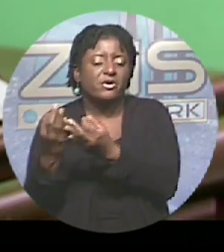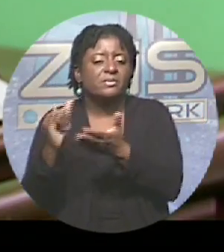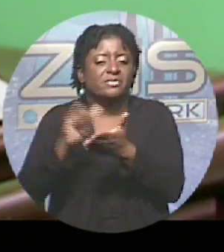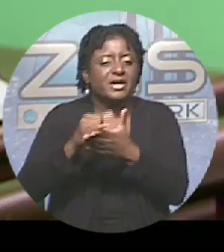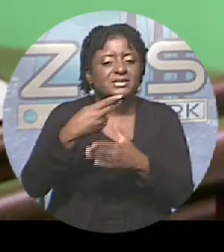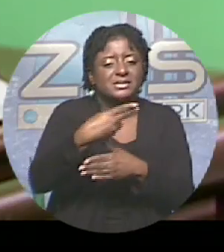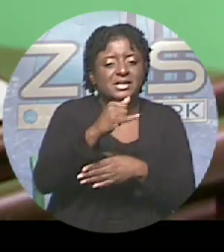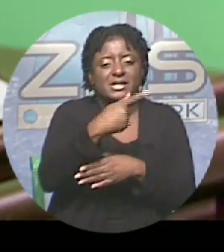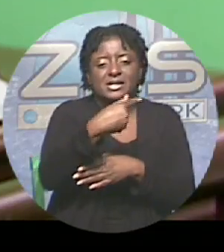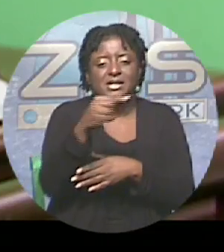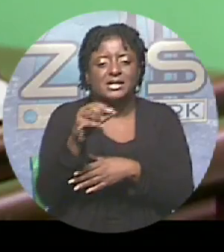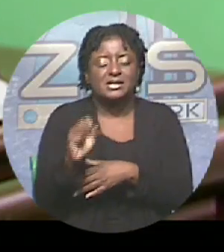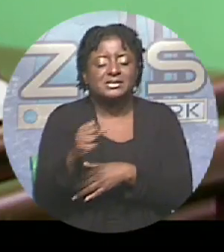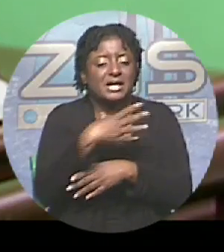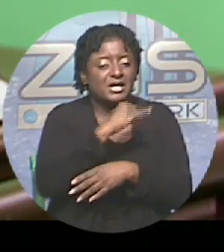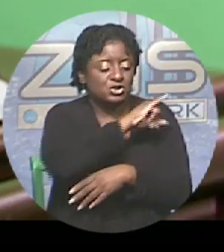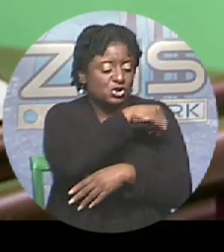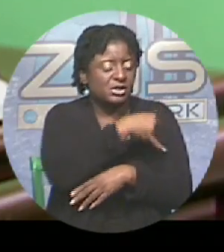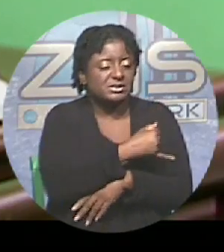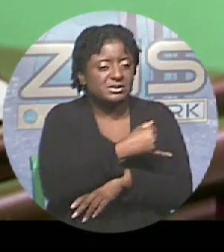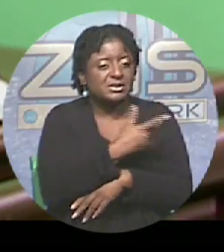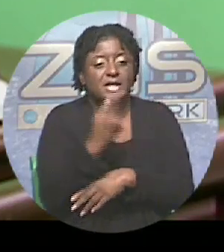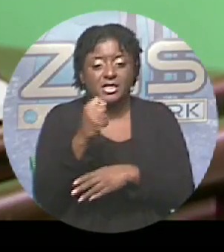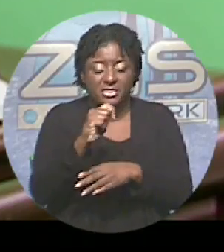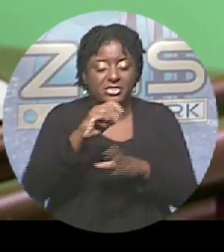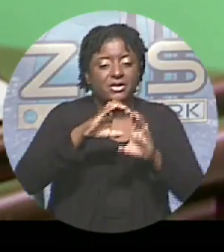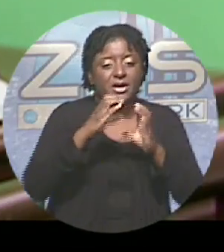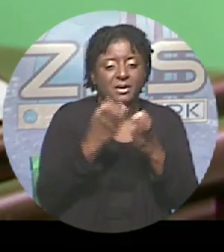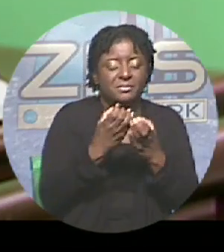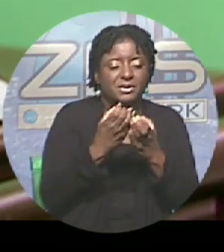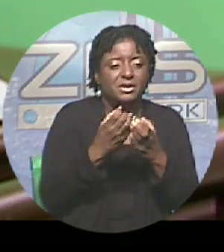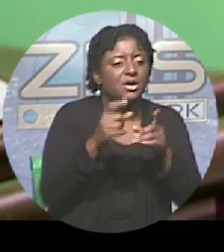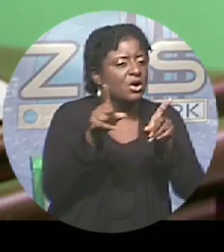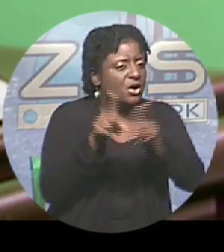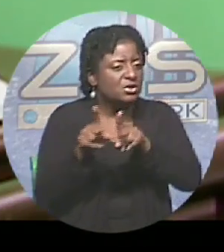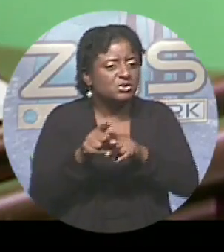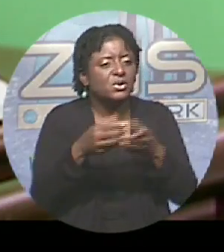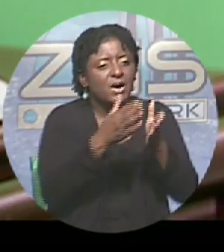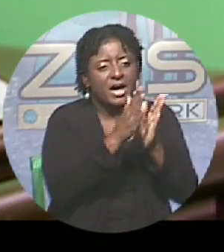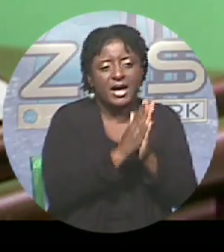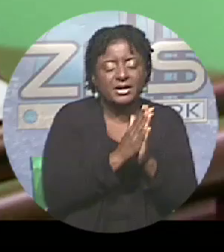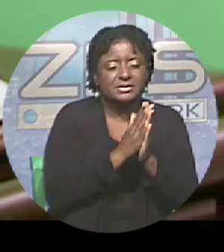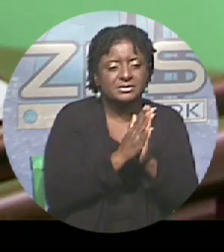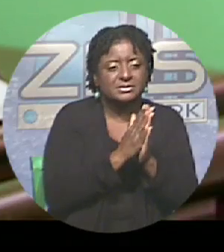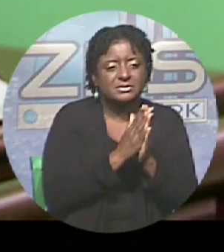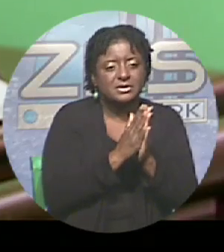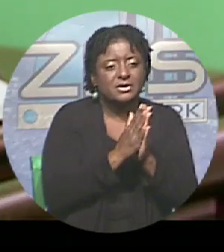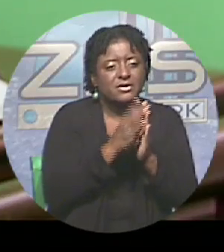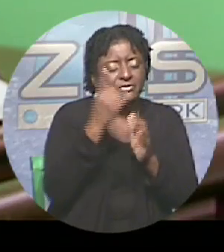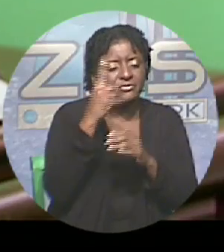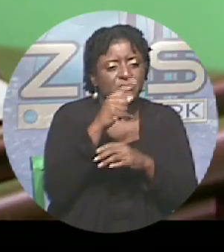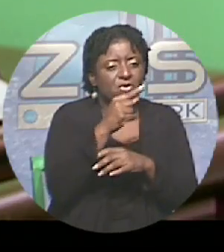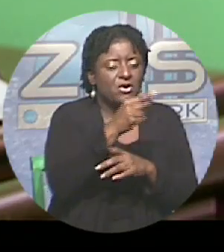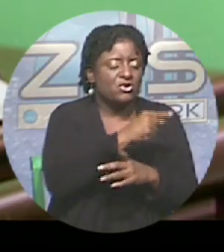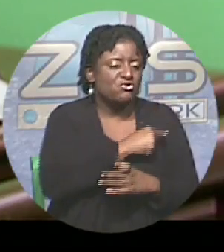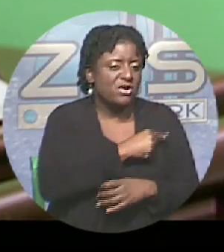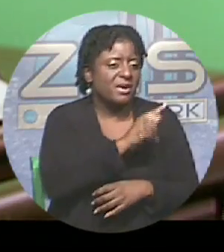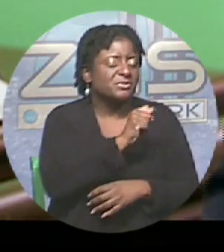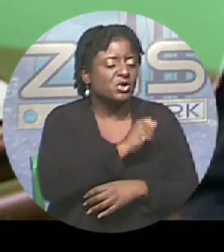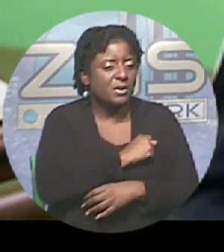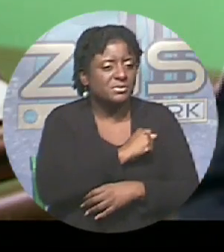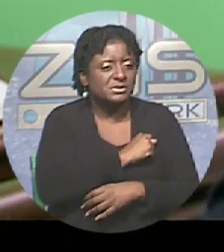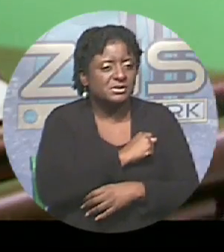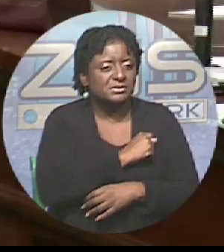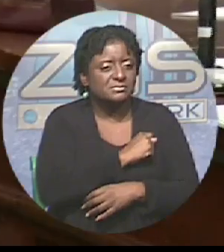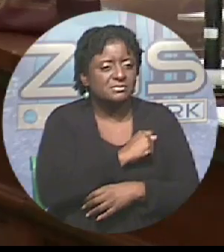Johnson. The company is also acted for by Graham Thompson, where another Attorney General served. He